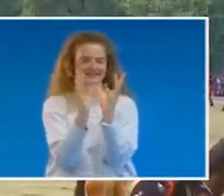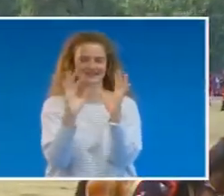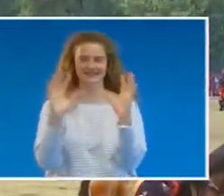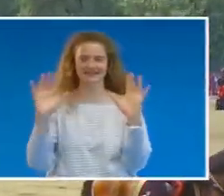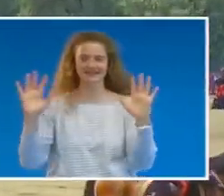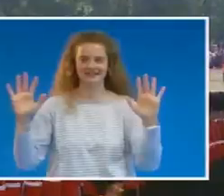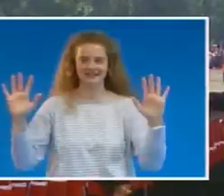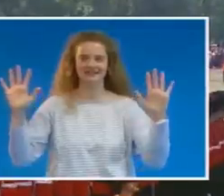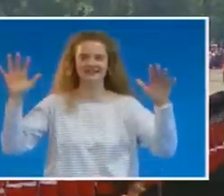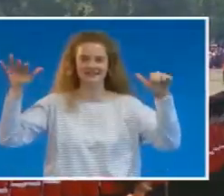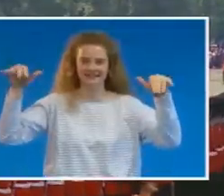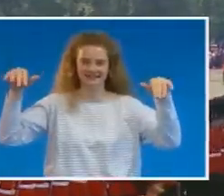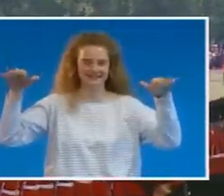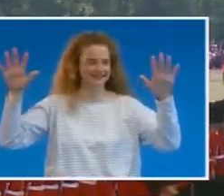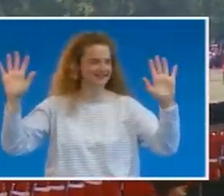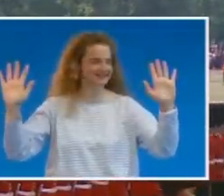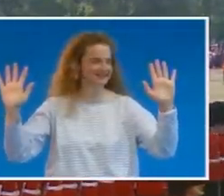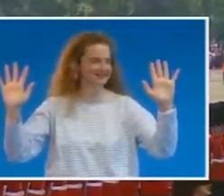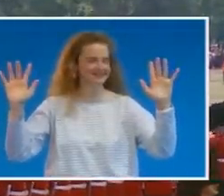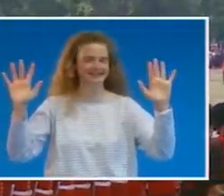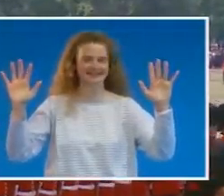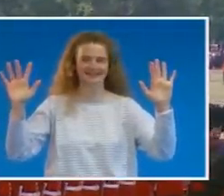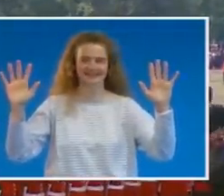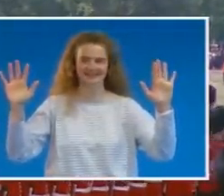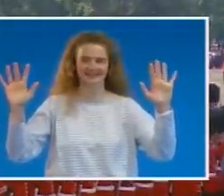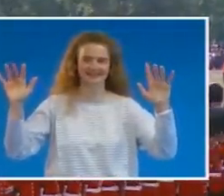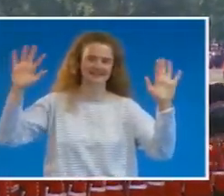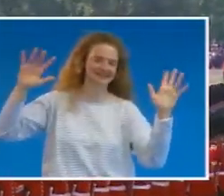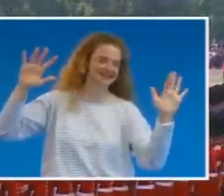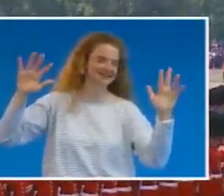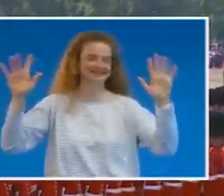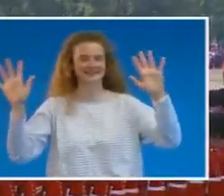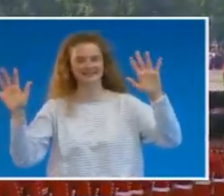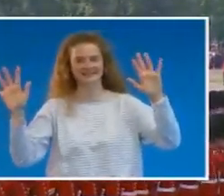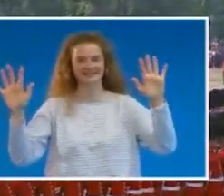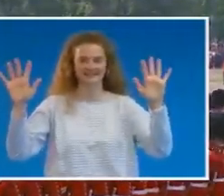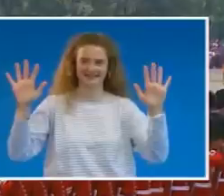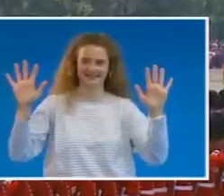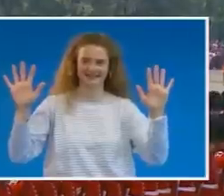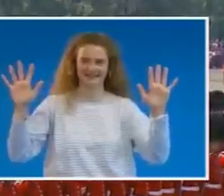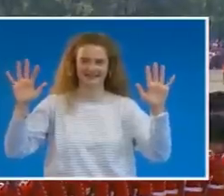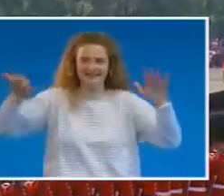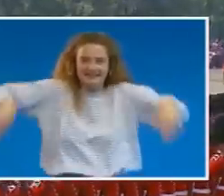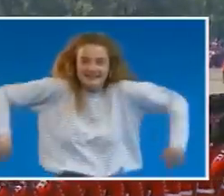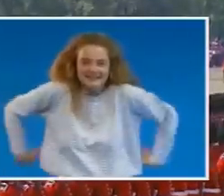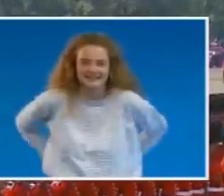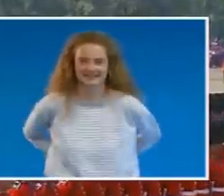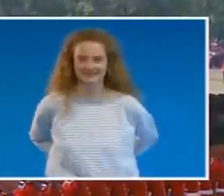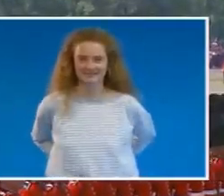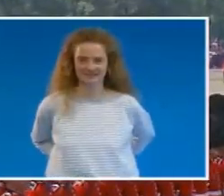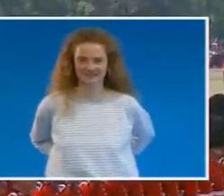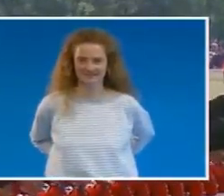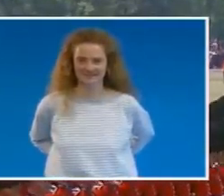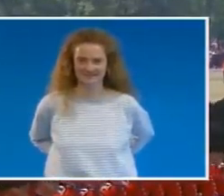ring, ten little men bow to the king, ten little men dance all day, ten little men